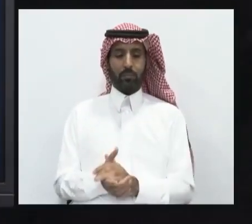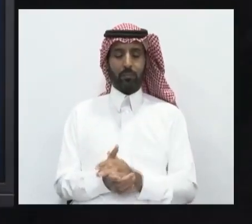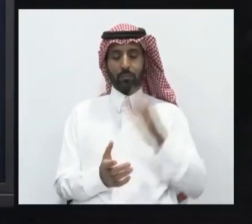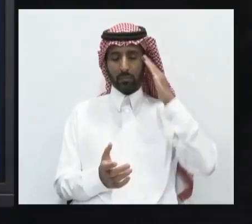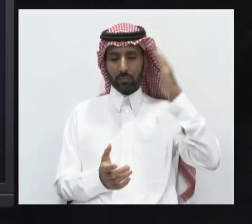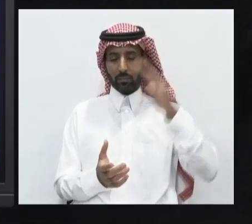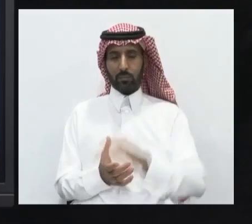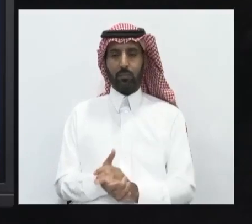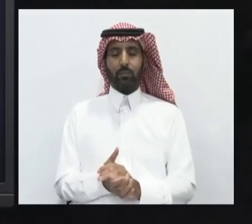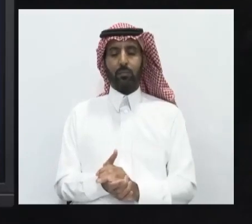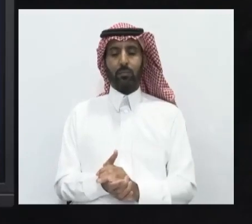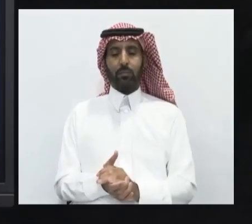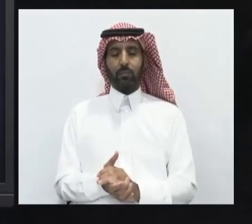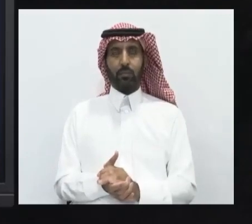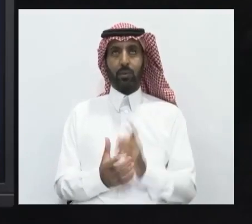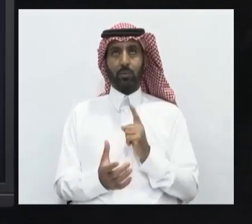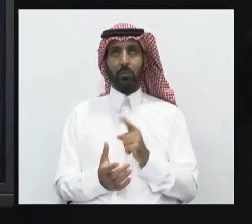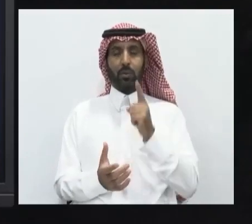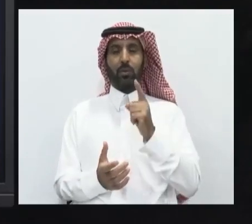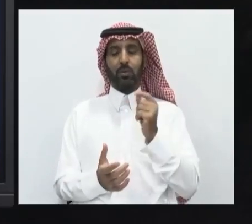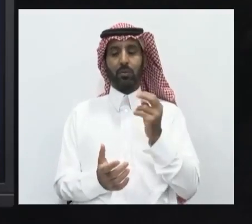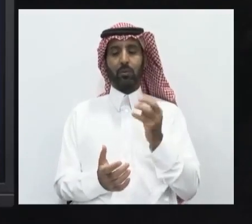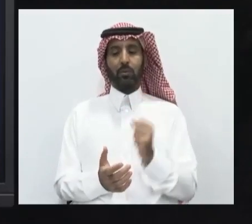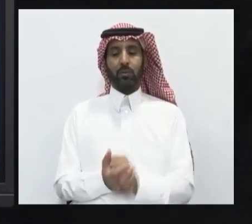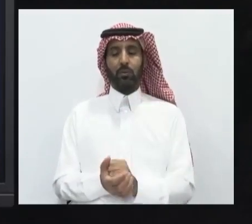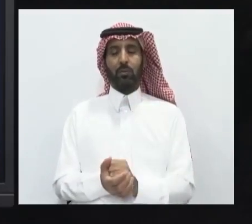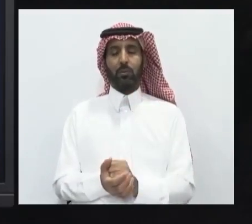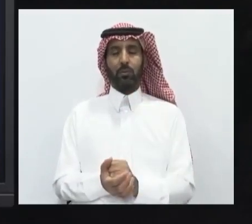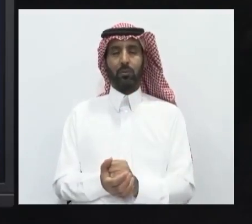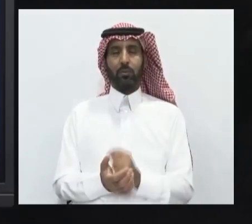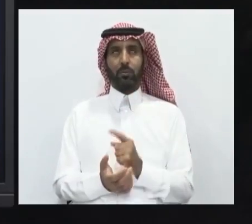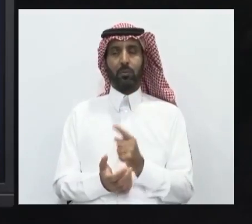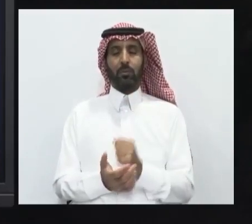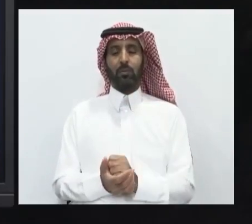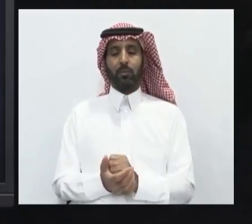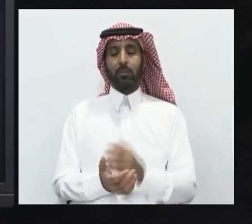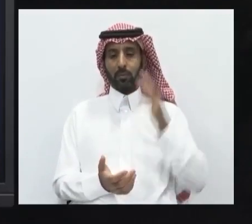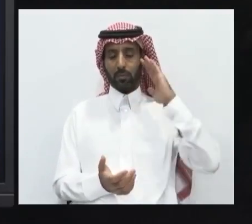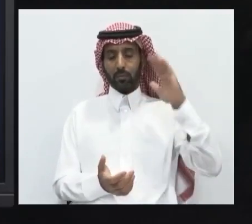See you next lesson, inshallah. Subhanakallahumma bihamdik. Ashhadu an la ilaha illa anta astaghfiruka wa atubu ilayk. Assalamu alaikum.